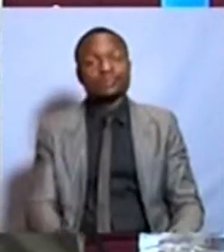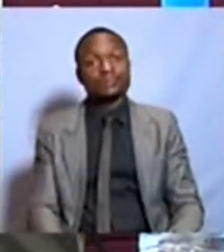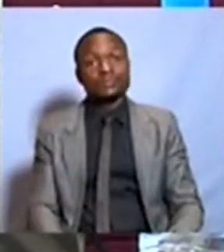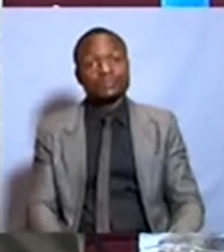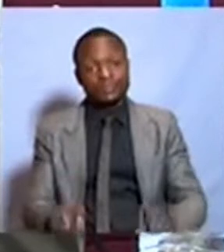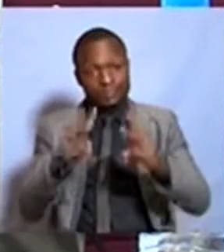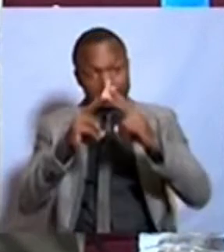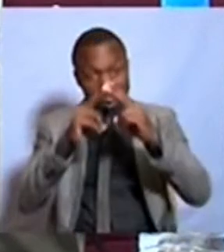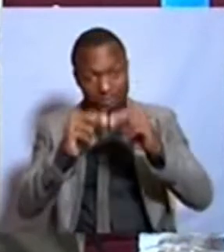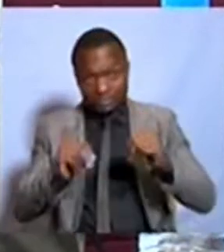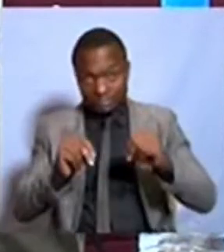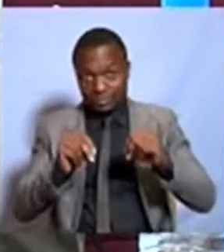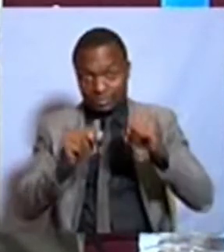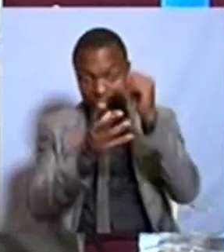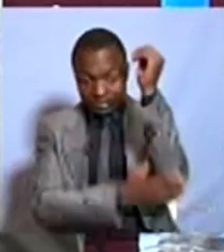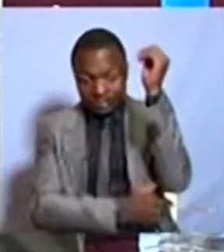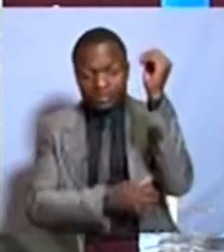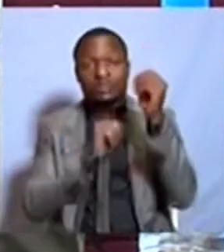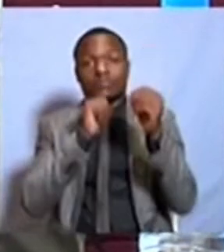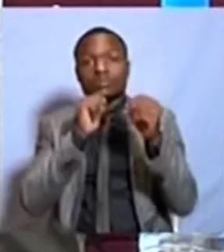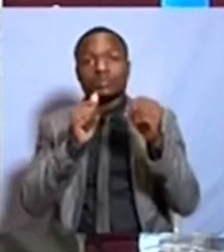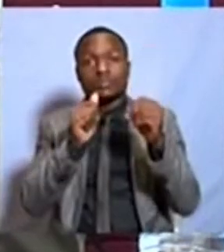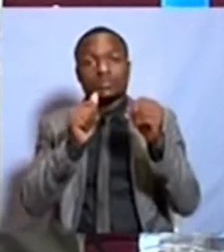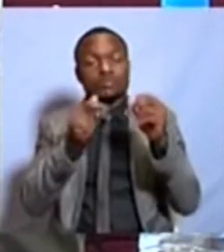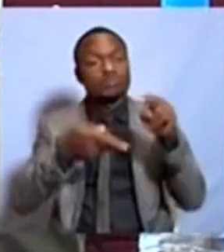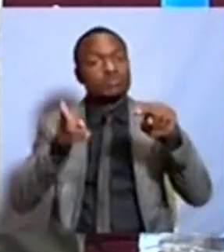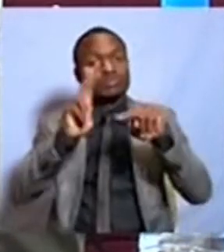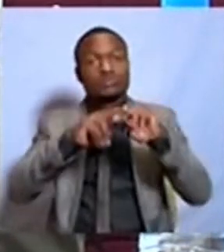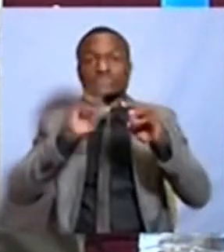rural poverty did not increase much. It was at